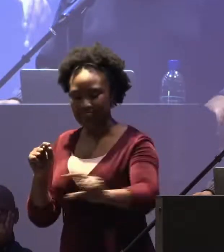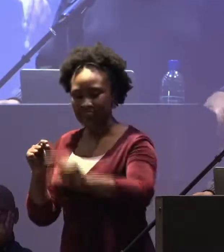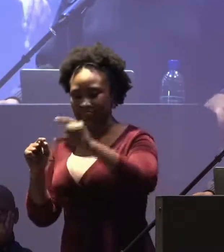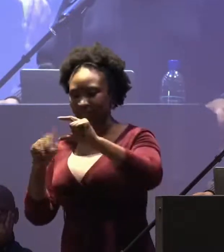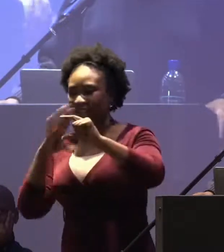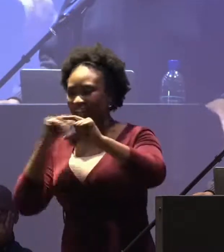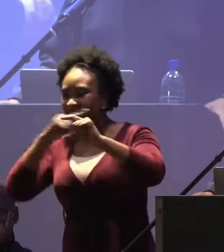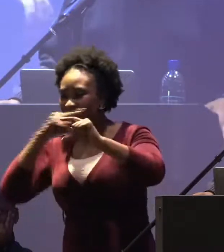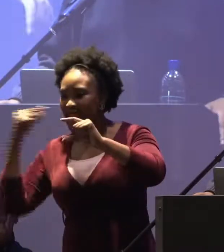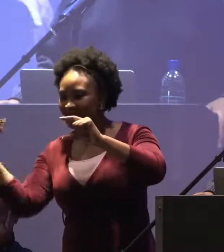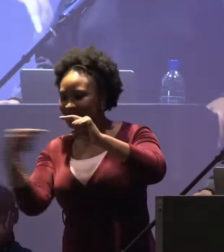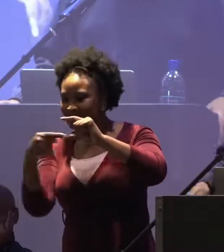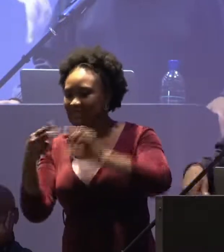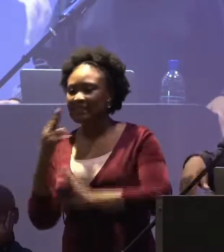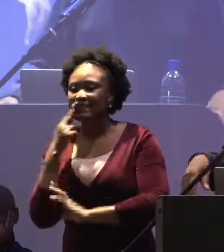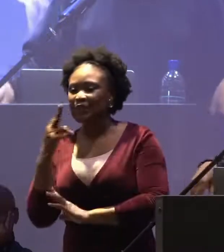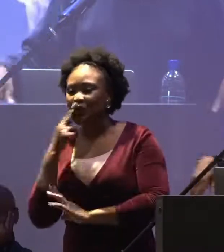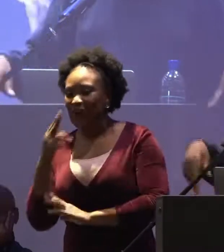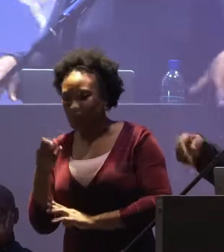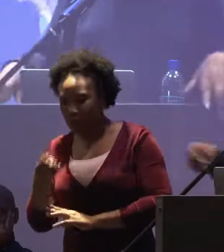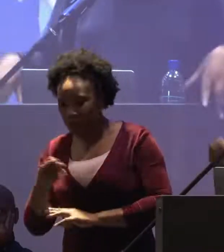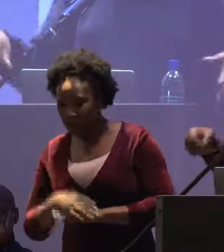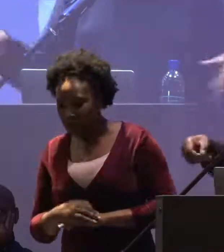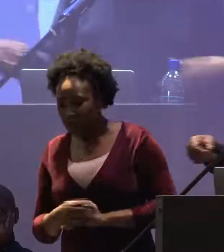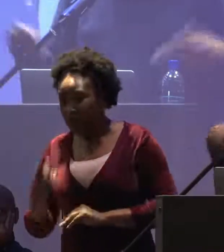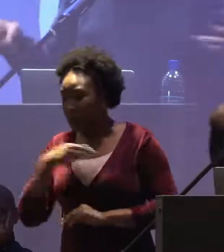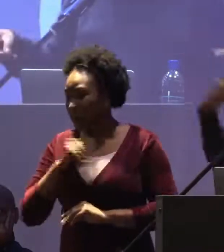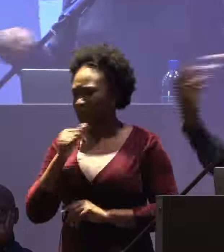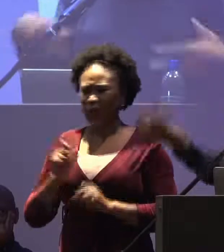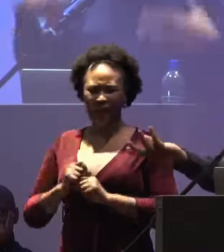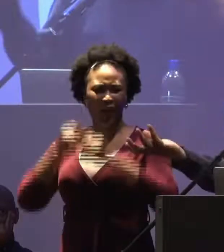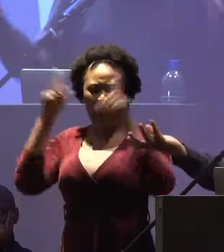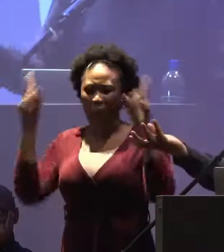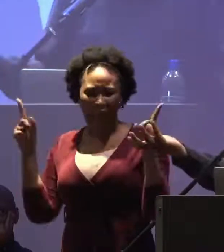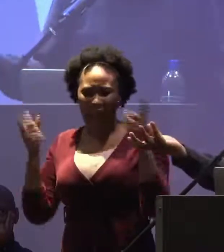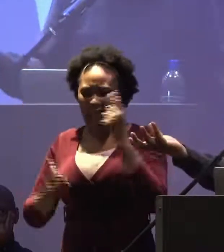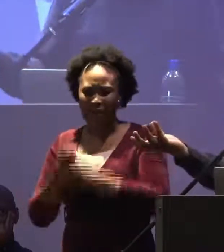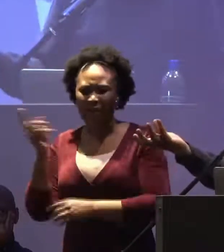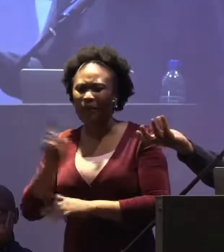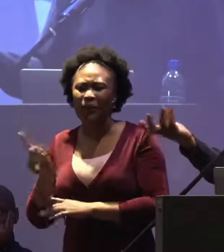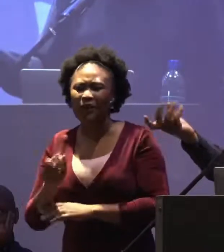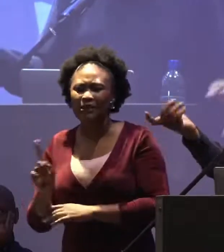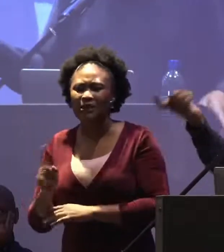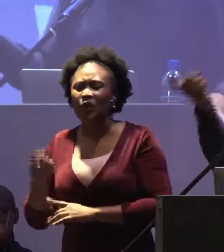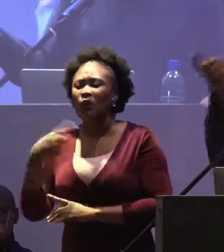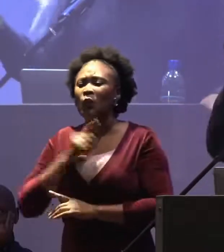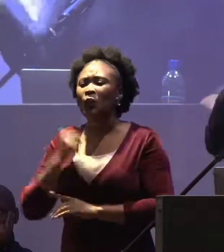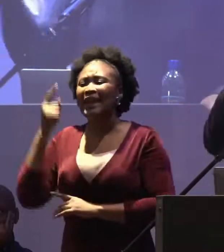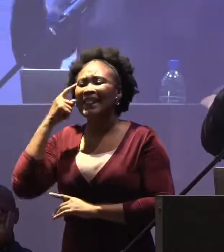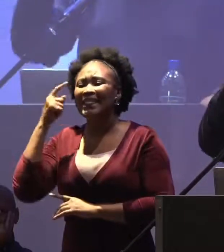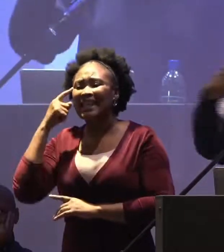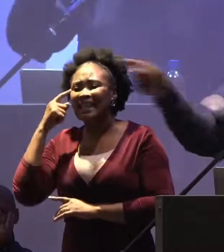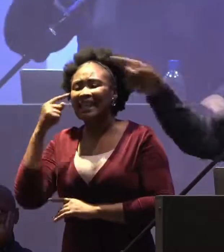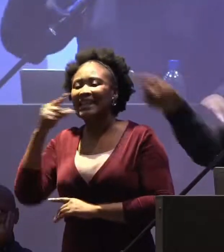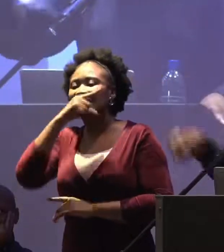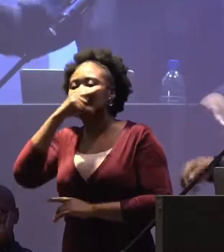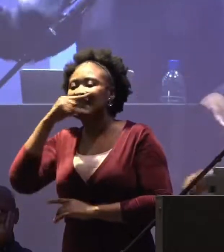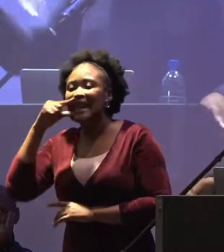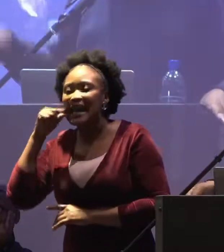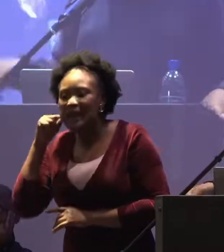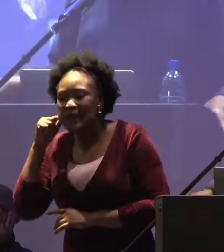Now, because we were not really aware of what was happening, we thought that that was the name of